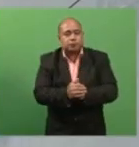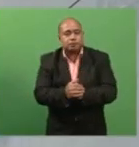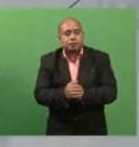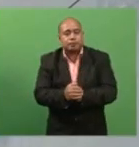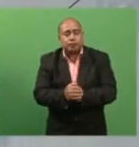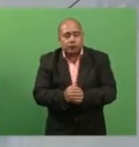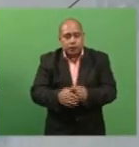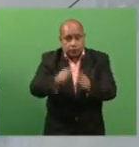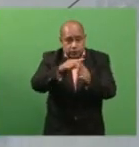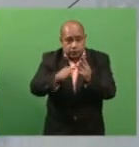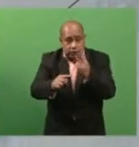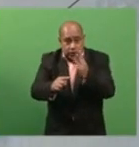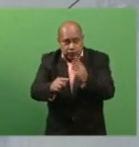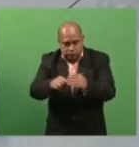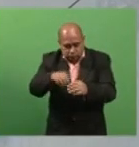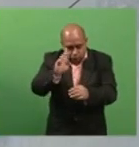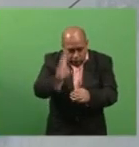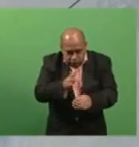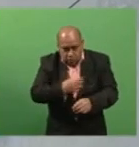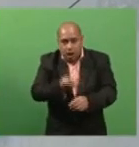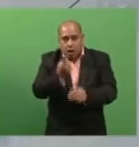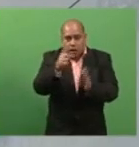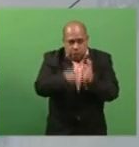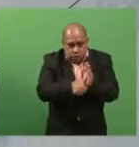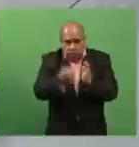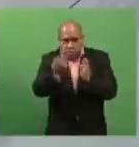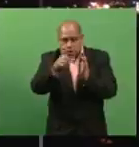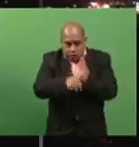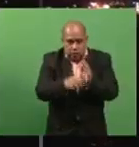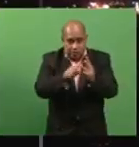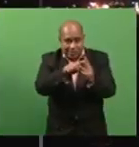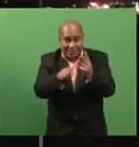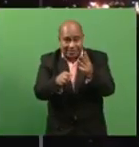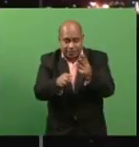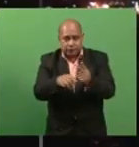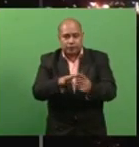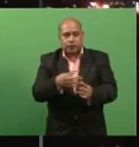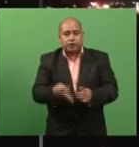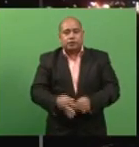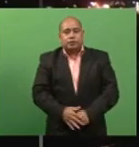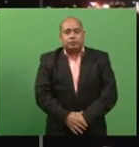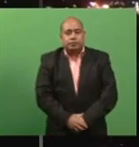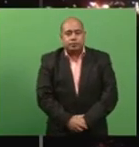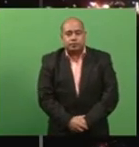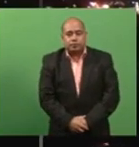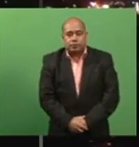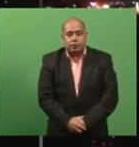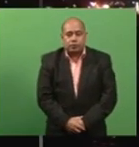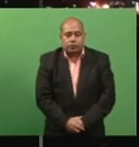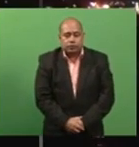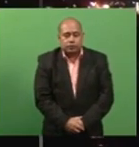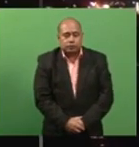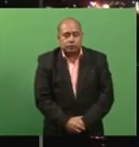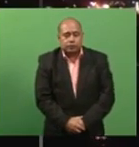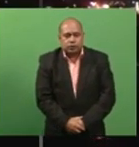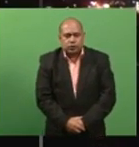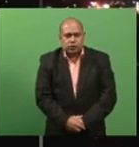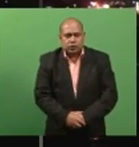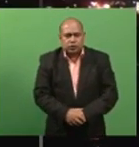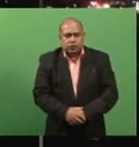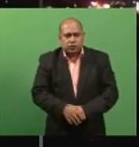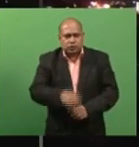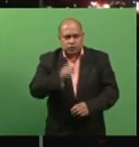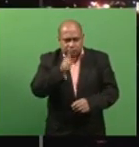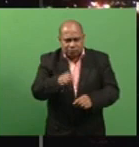returned negative samples on both occasions. With no cure or vaccine for